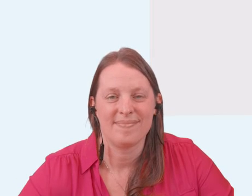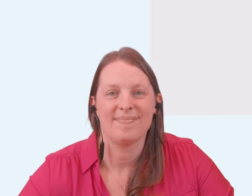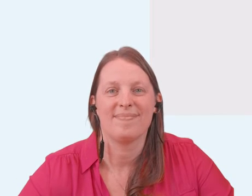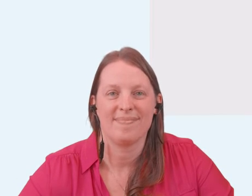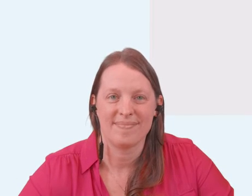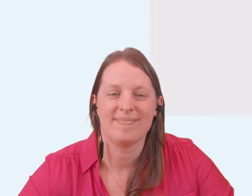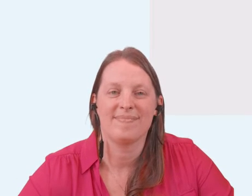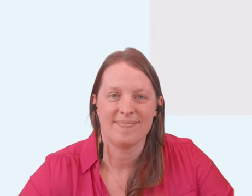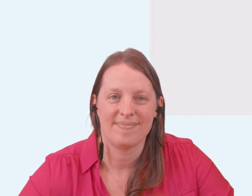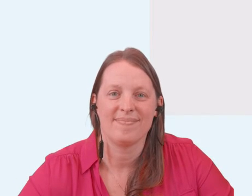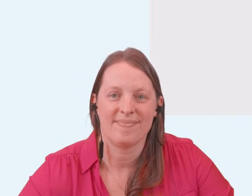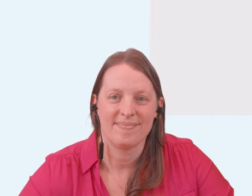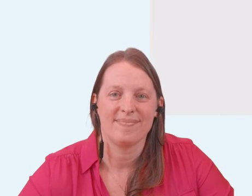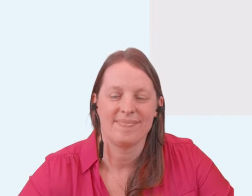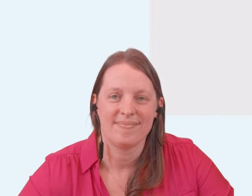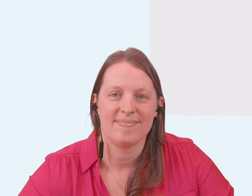excitatory.